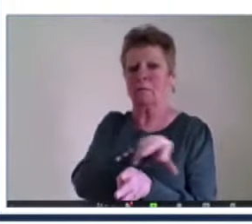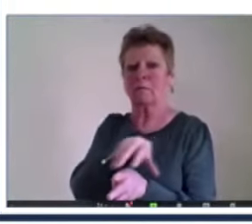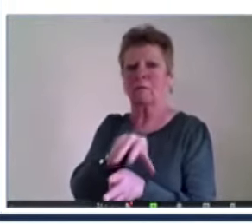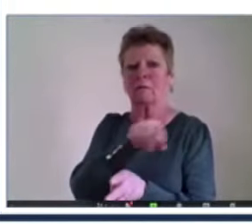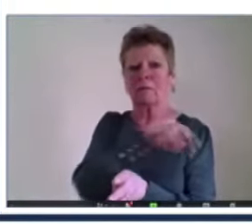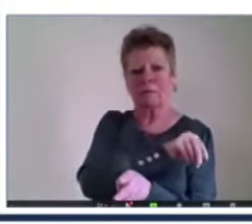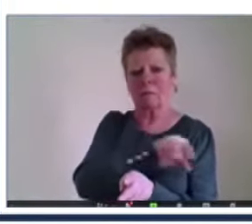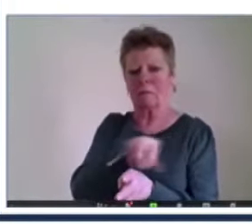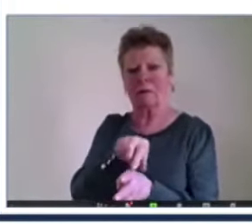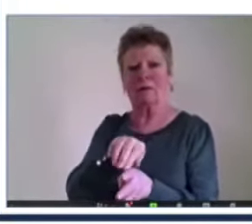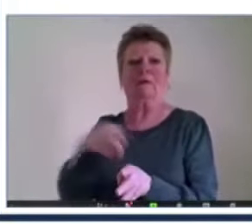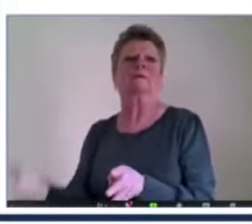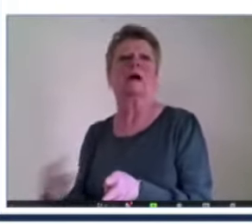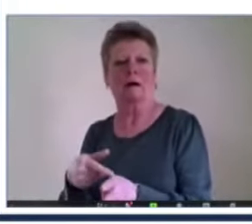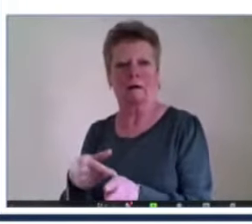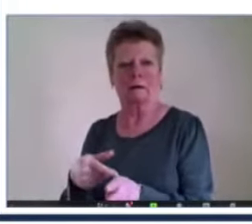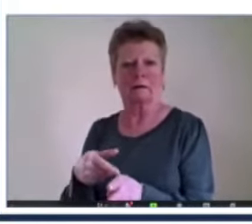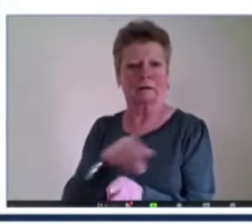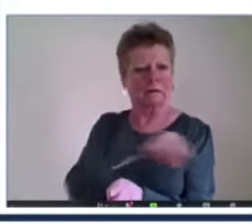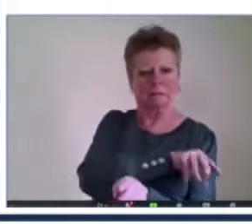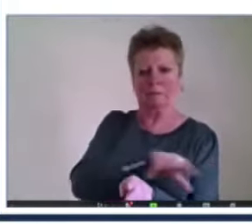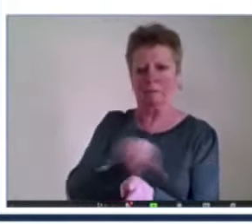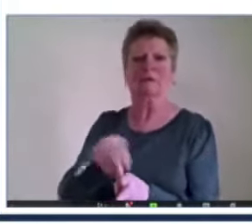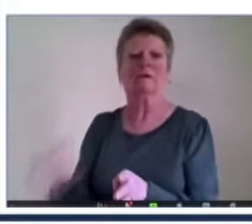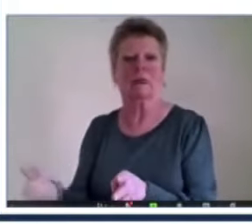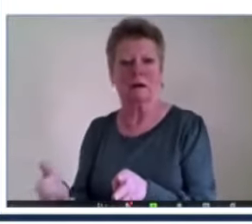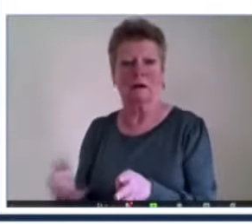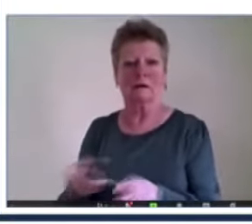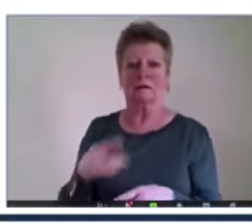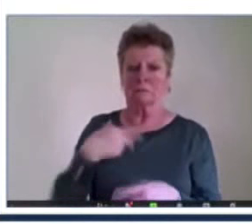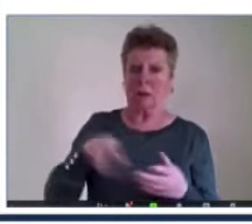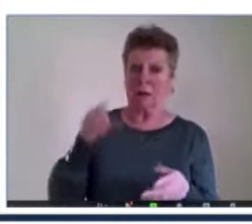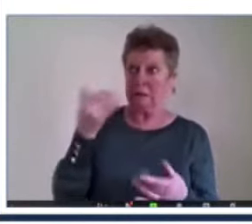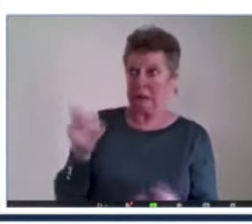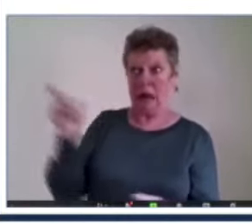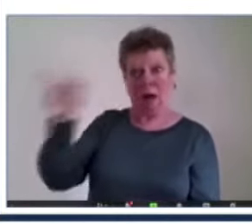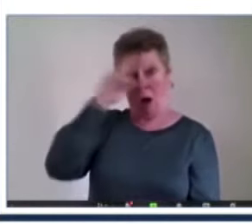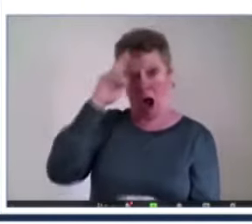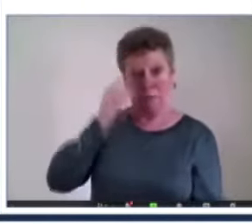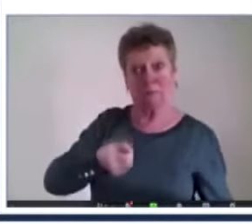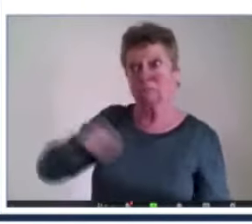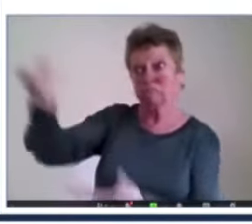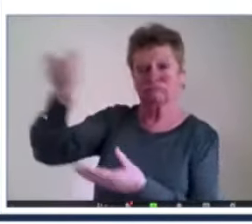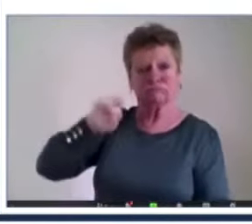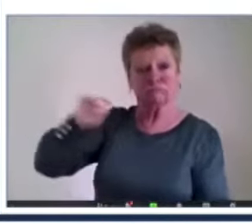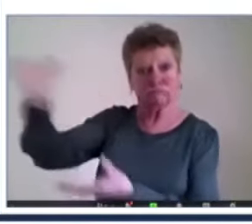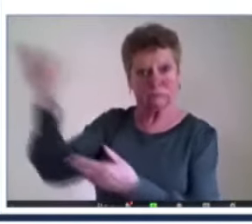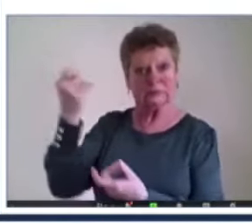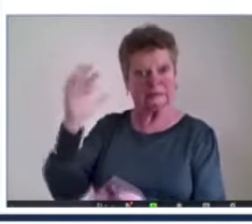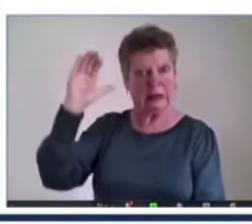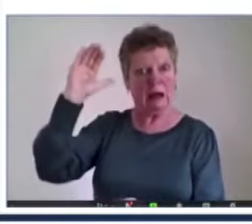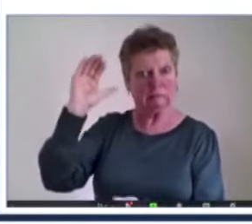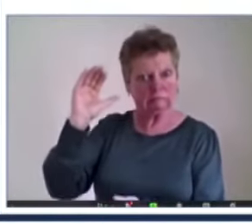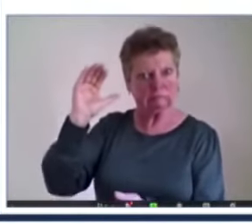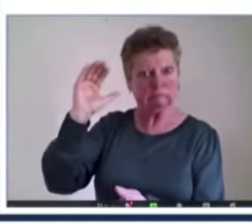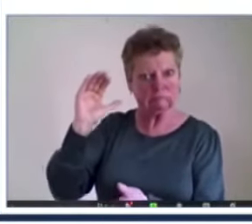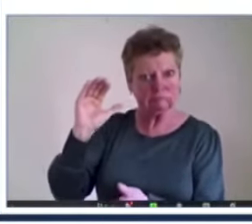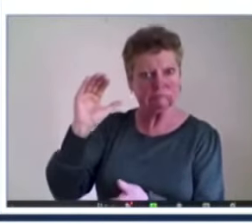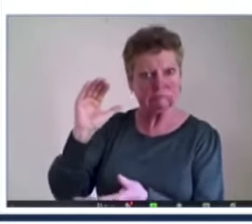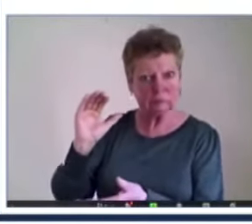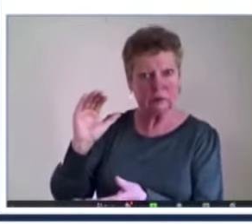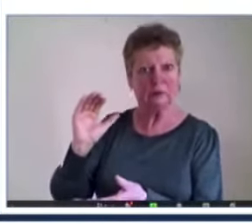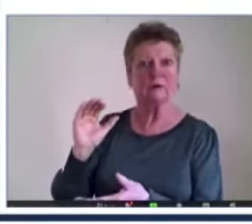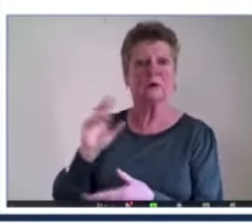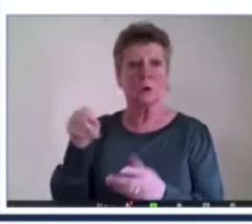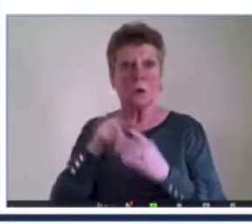watching is as our hospitalizations have been going down. They're now plateauing a bit as we reopen.